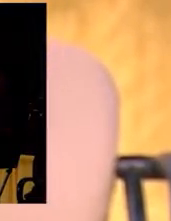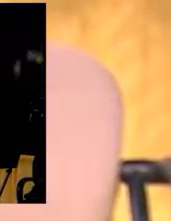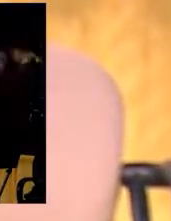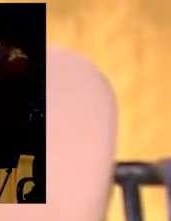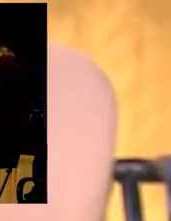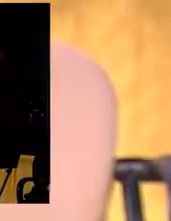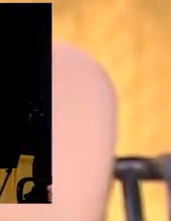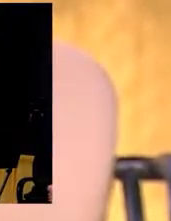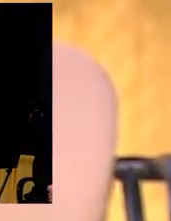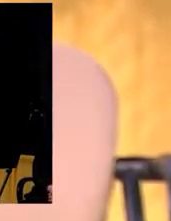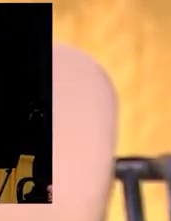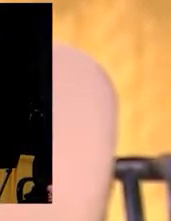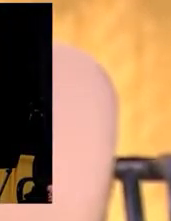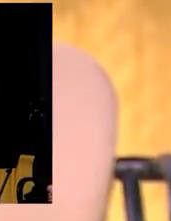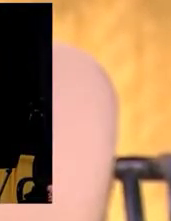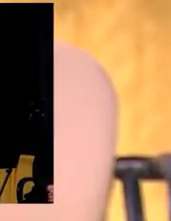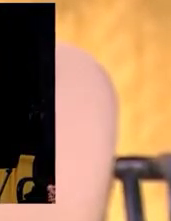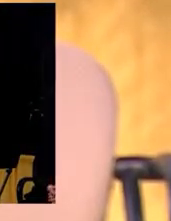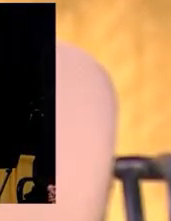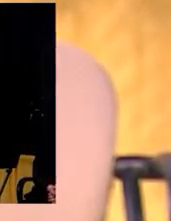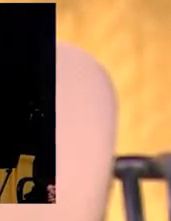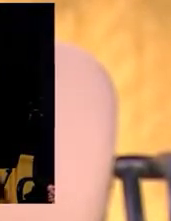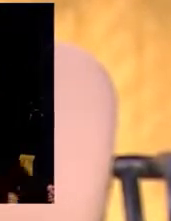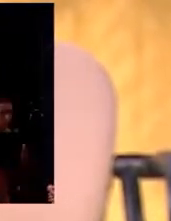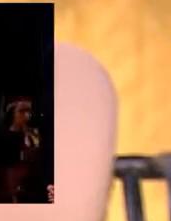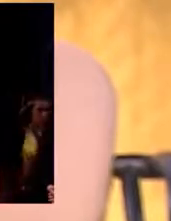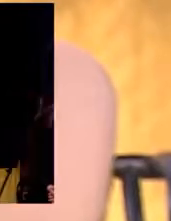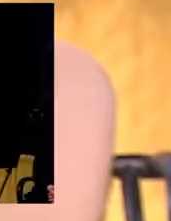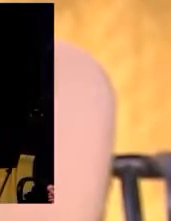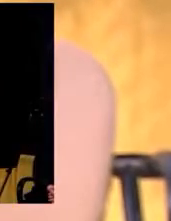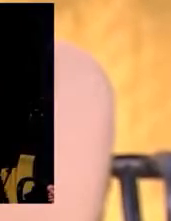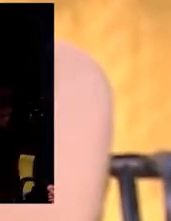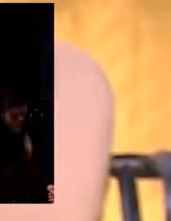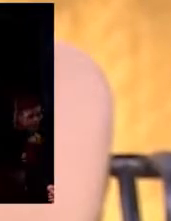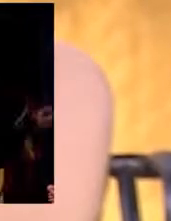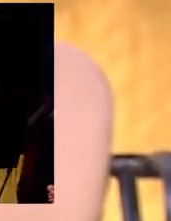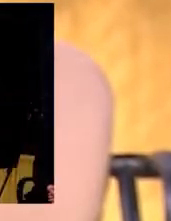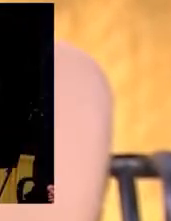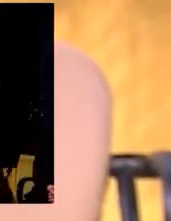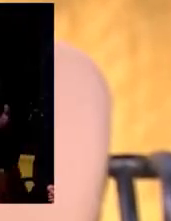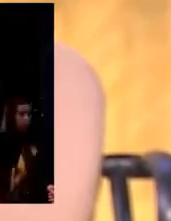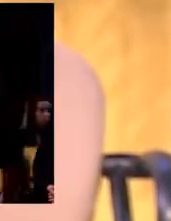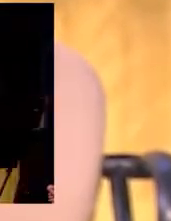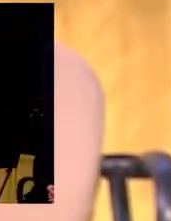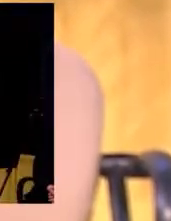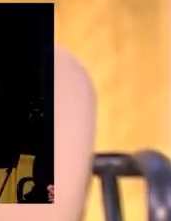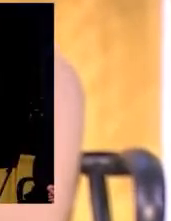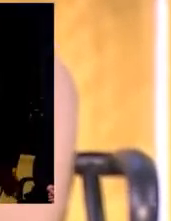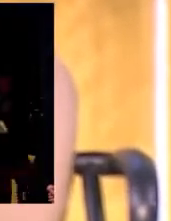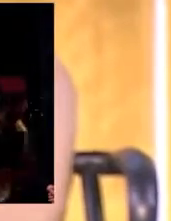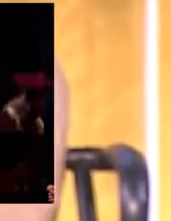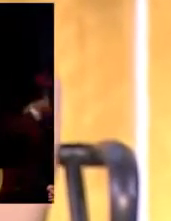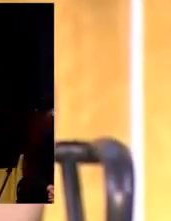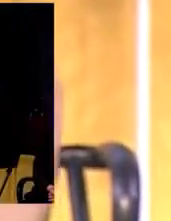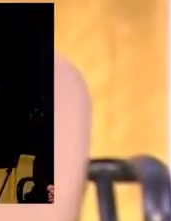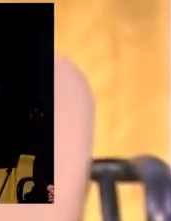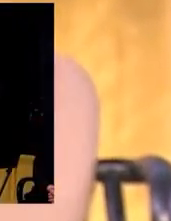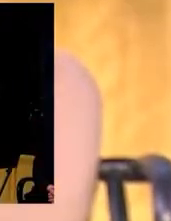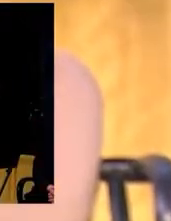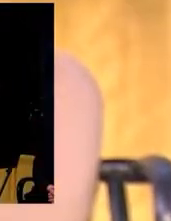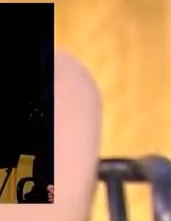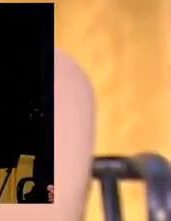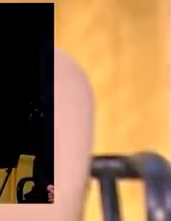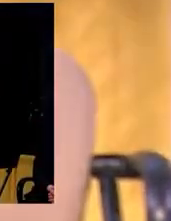Davies. To you, the graduates, I'm quite confident that there are many proud moms and